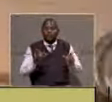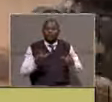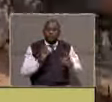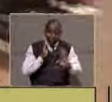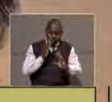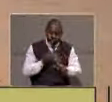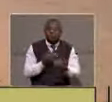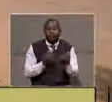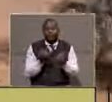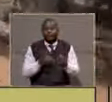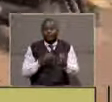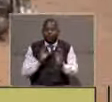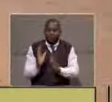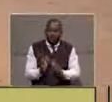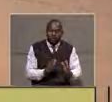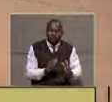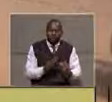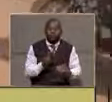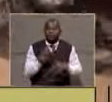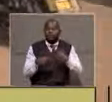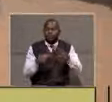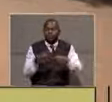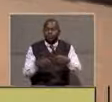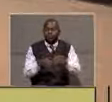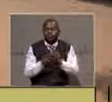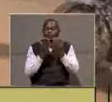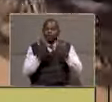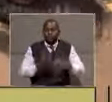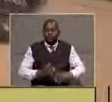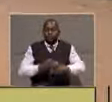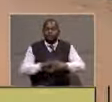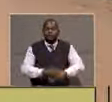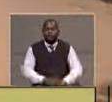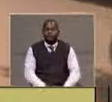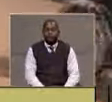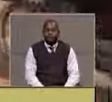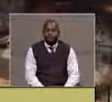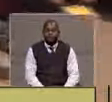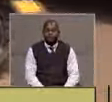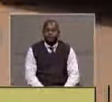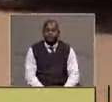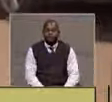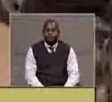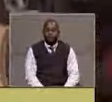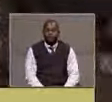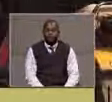drivers is a plan in the offing. Adiana Kuti and Sudat Kaye, UBC.